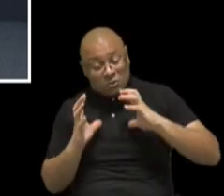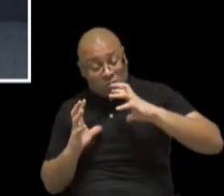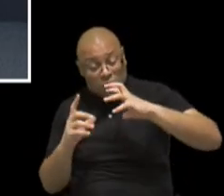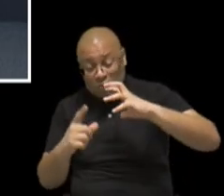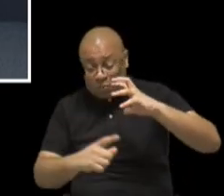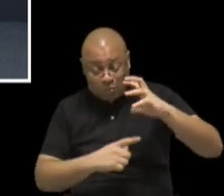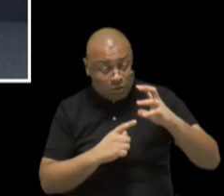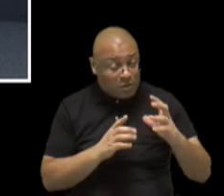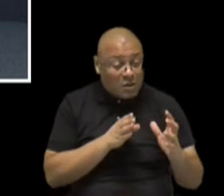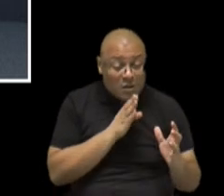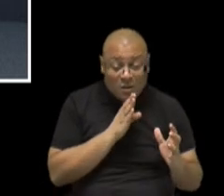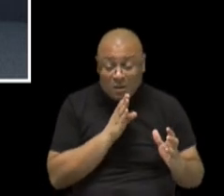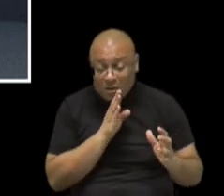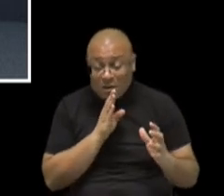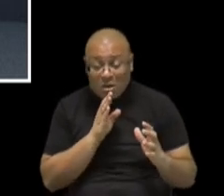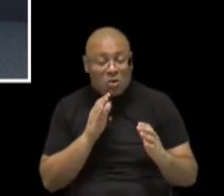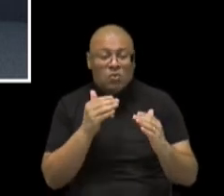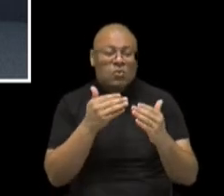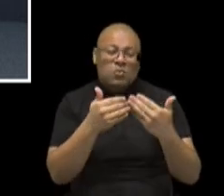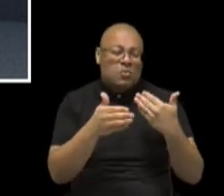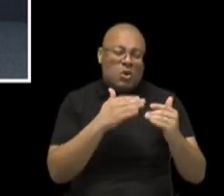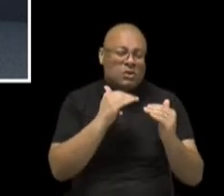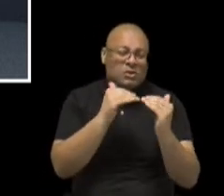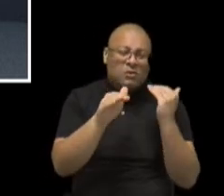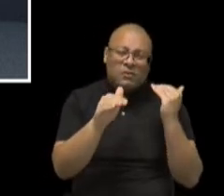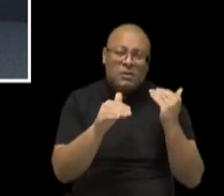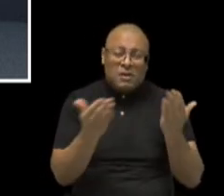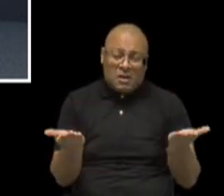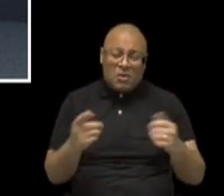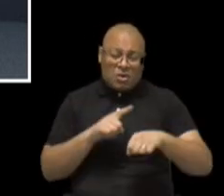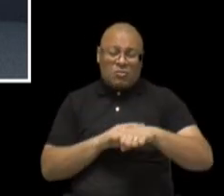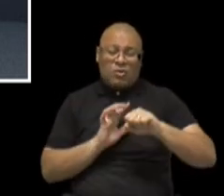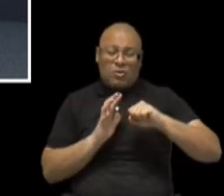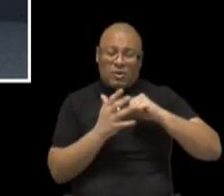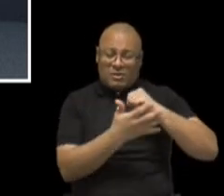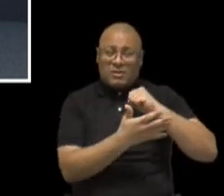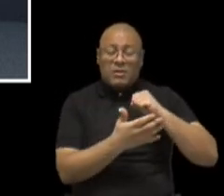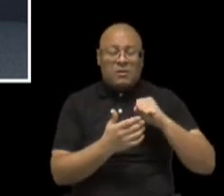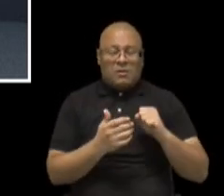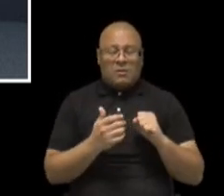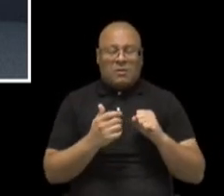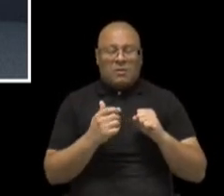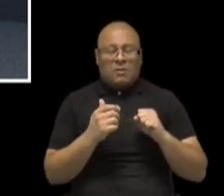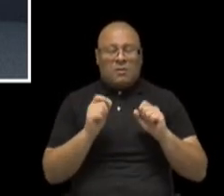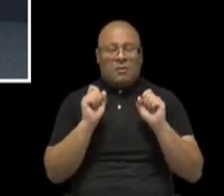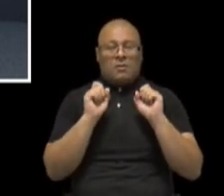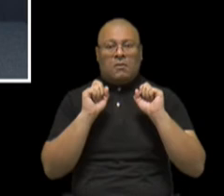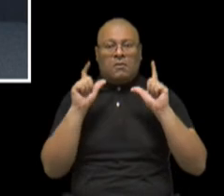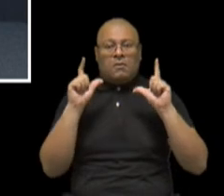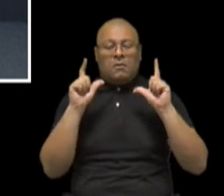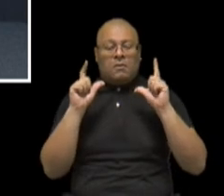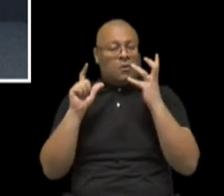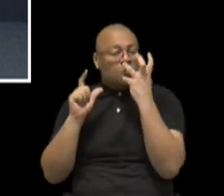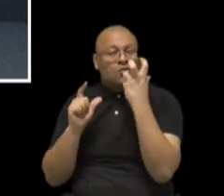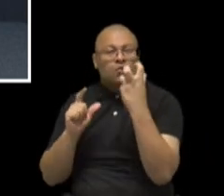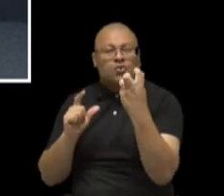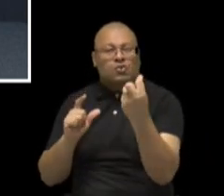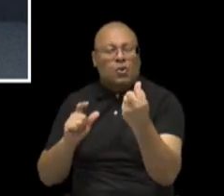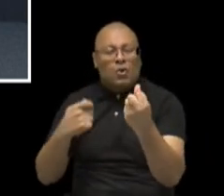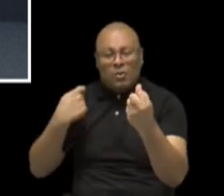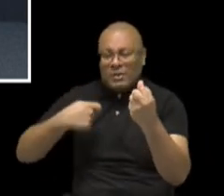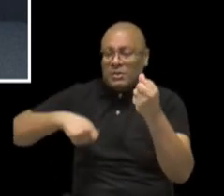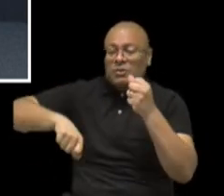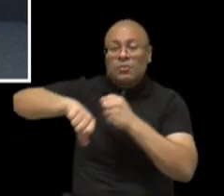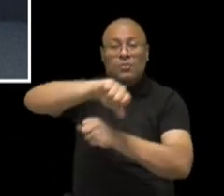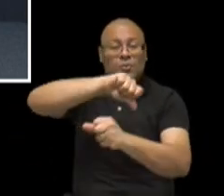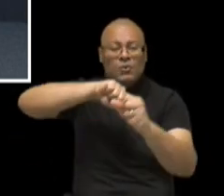would agree on that. And COVID was kind of the trigger, the last push that we needed to make that